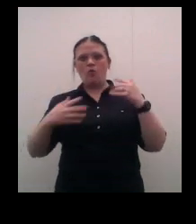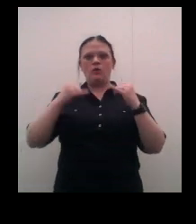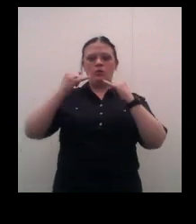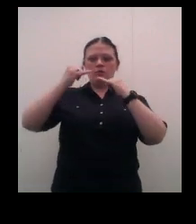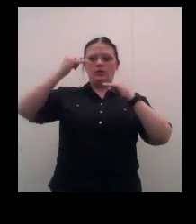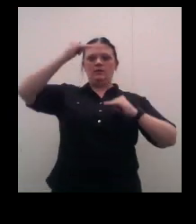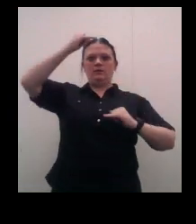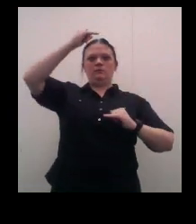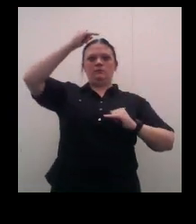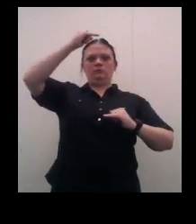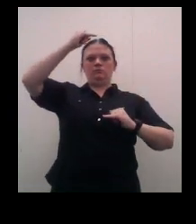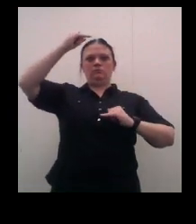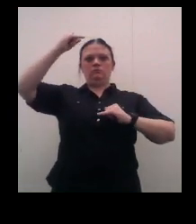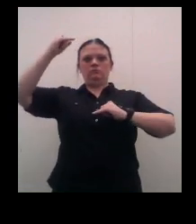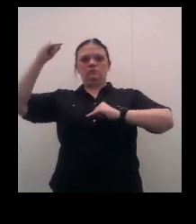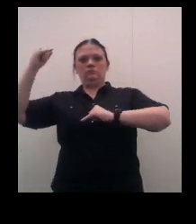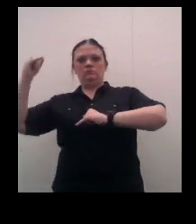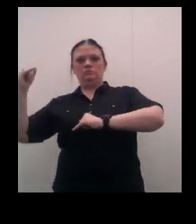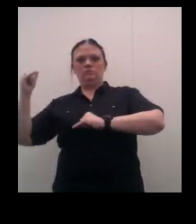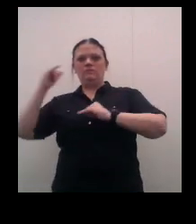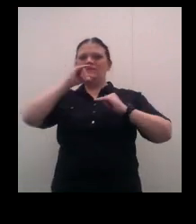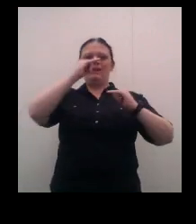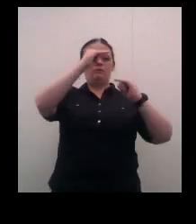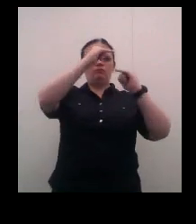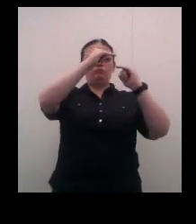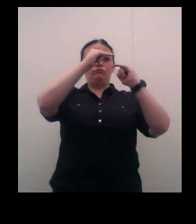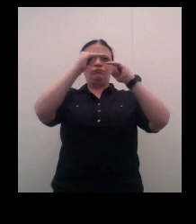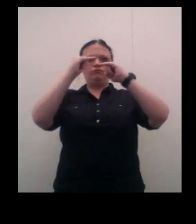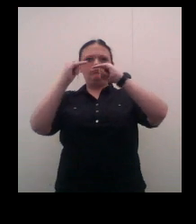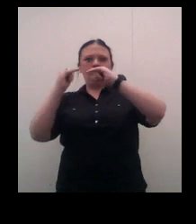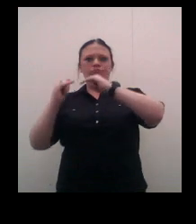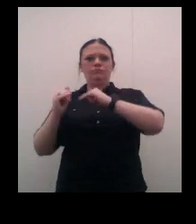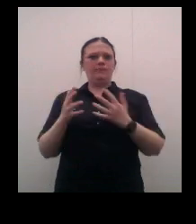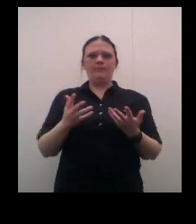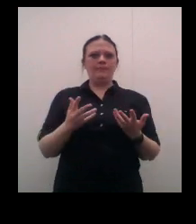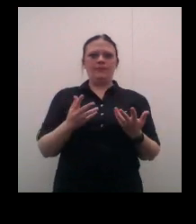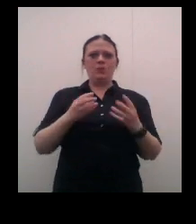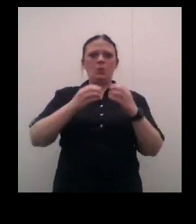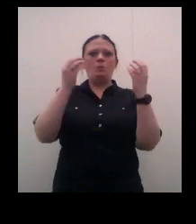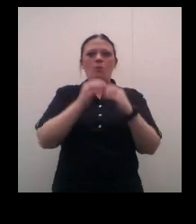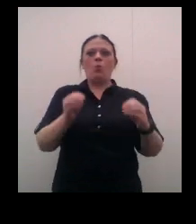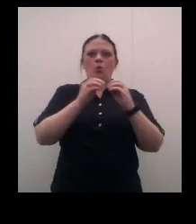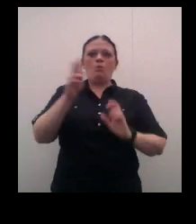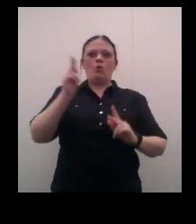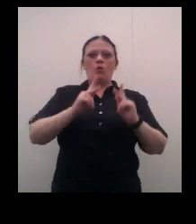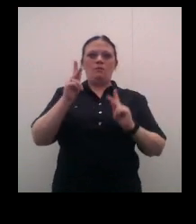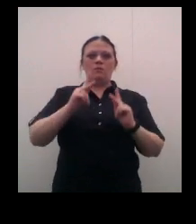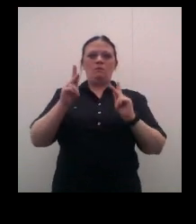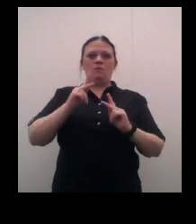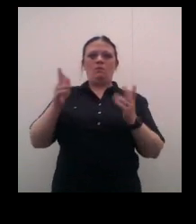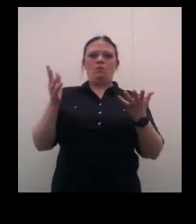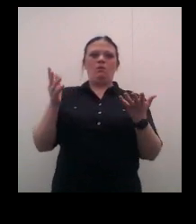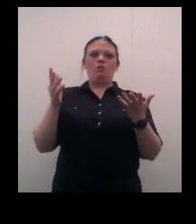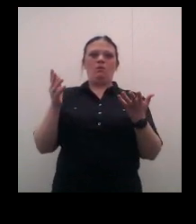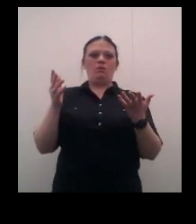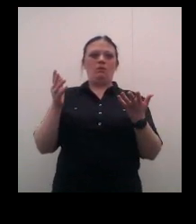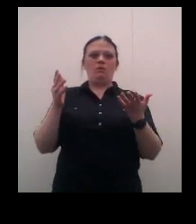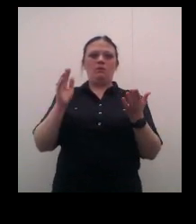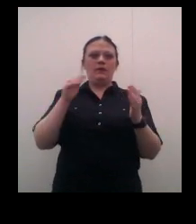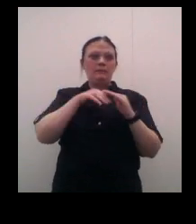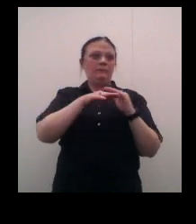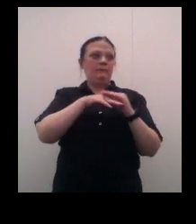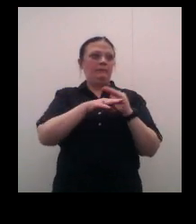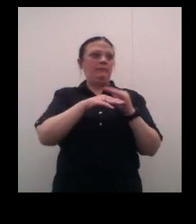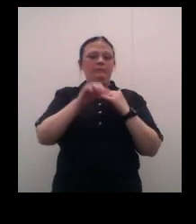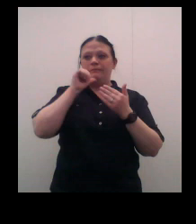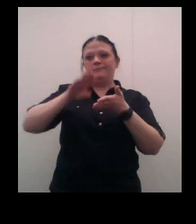between discharges and admissions with discharges. That means more and more people are being discharged on a daily basis versus the overall admittance. So we're keeping track on